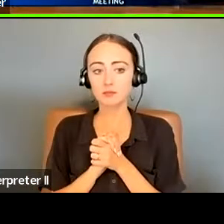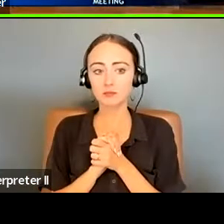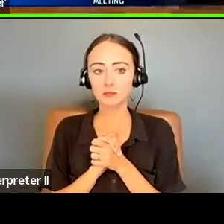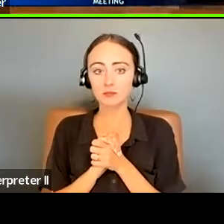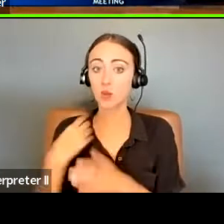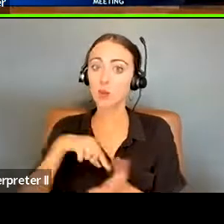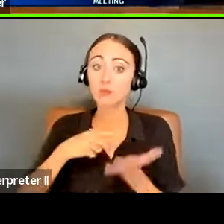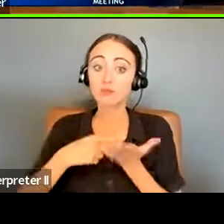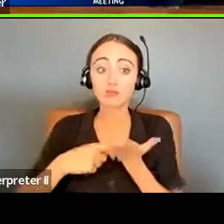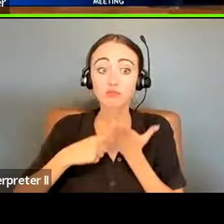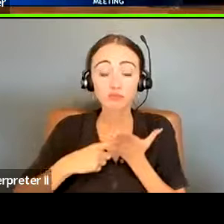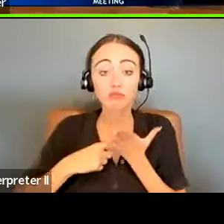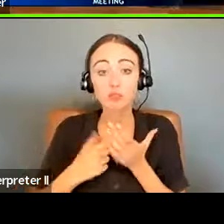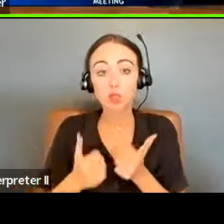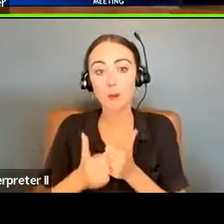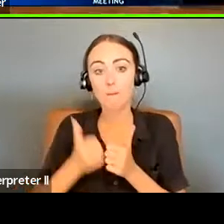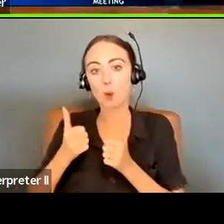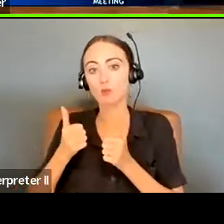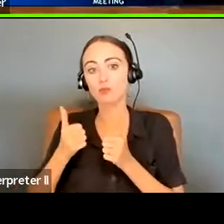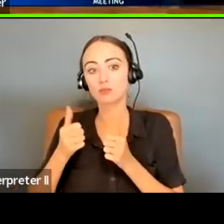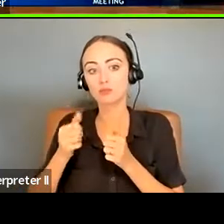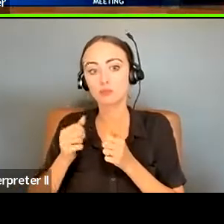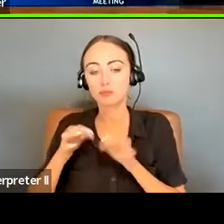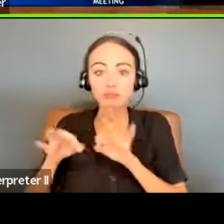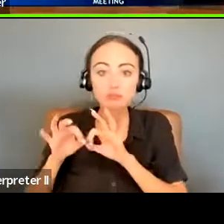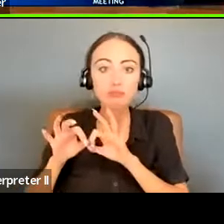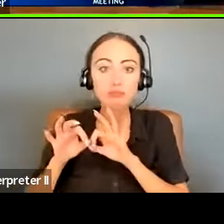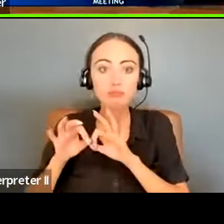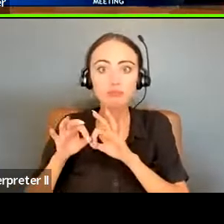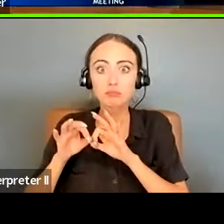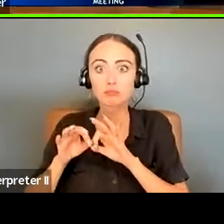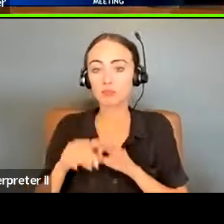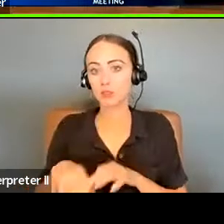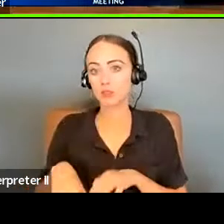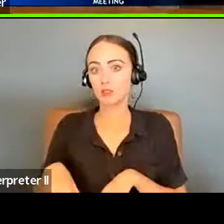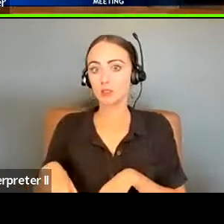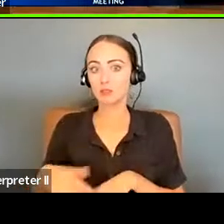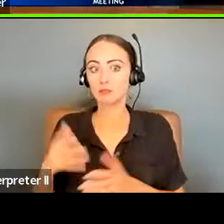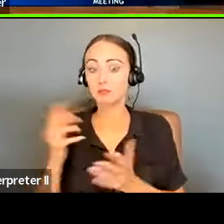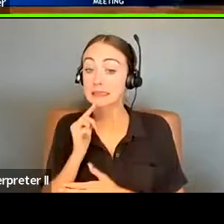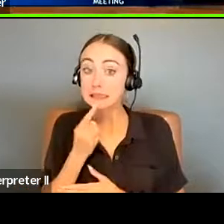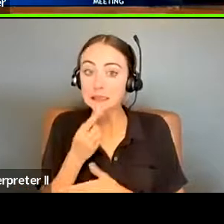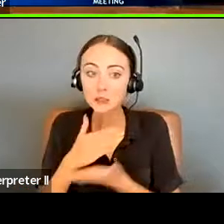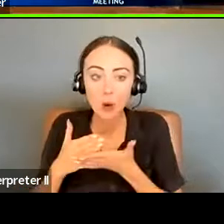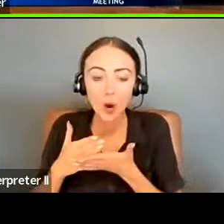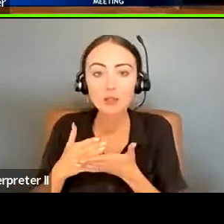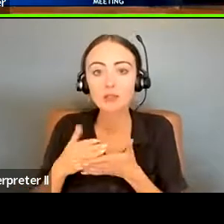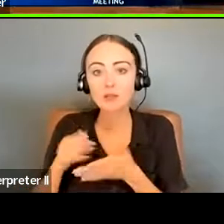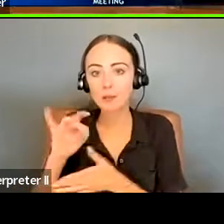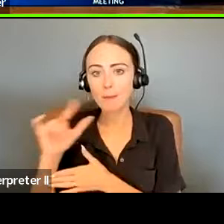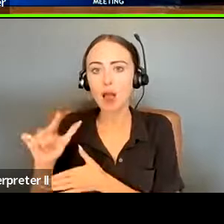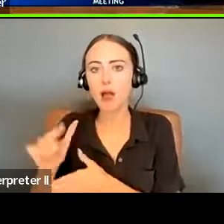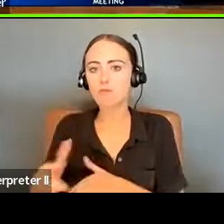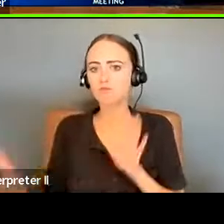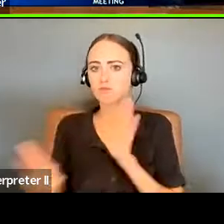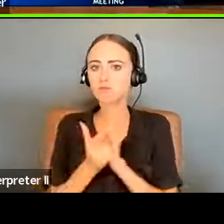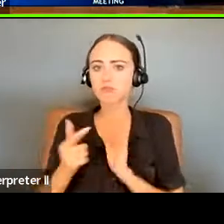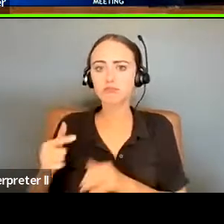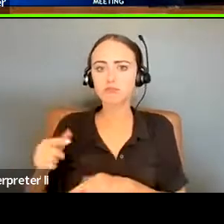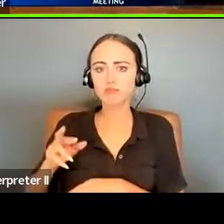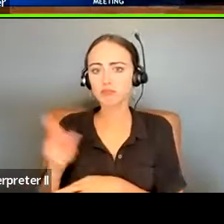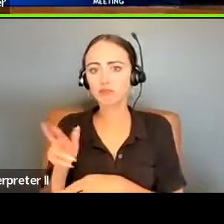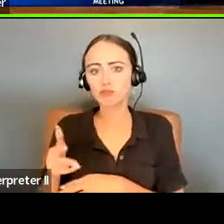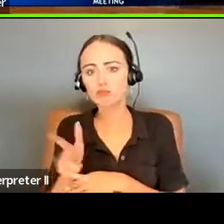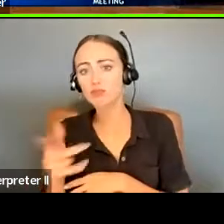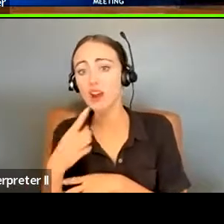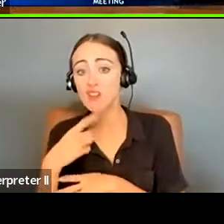We've talked about the most noteworthy and attention-grabbing parts of the bill, banning right turn on red and allowing